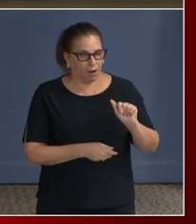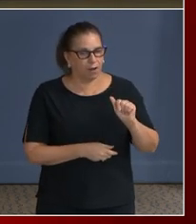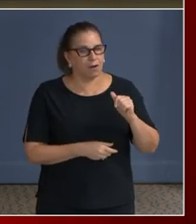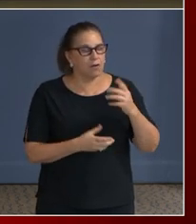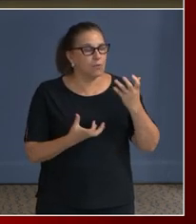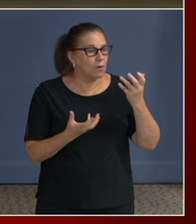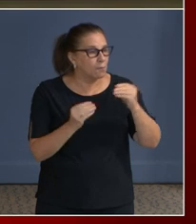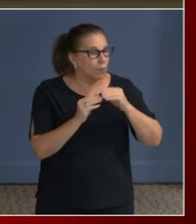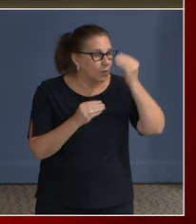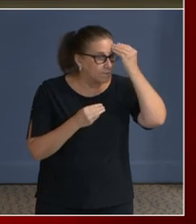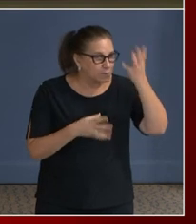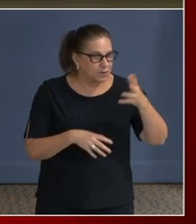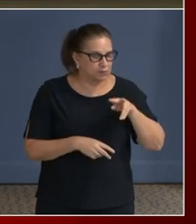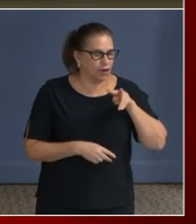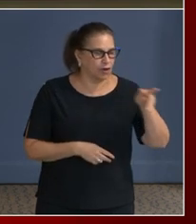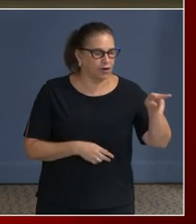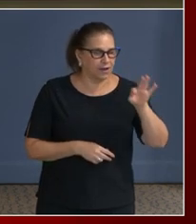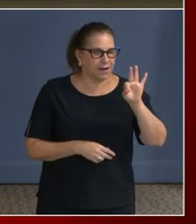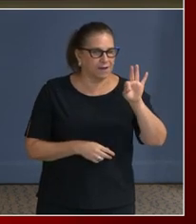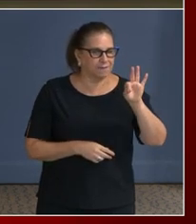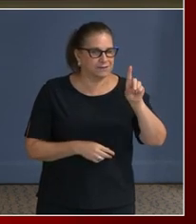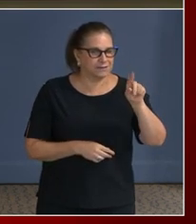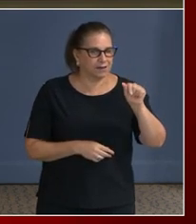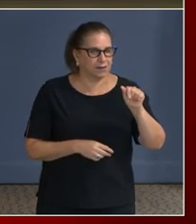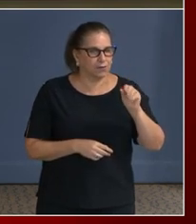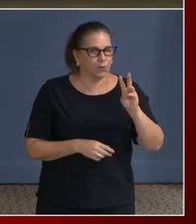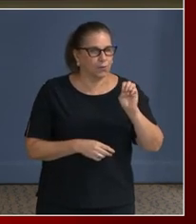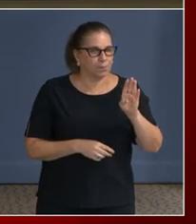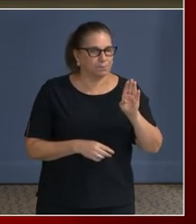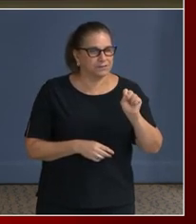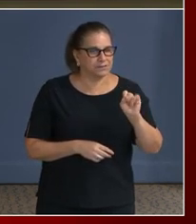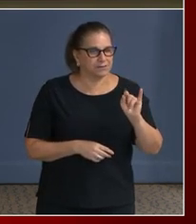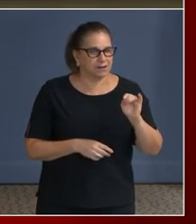help where you can. That website is